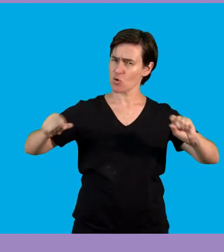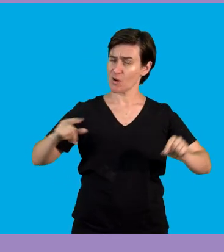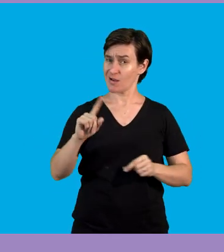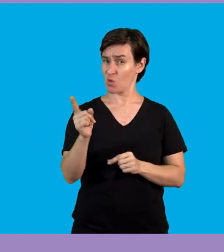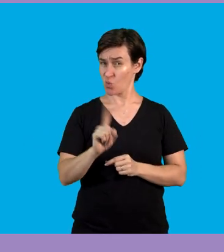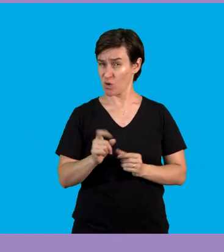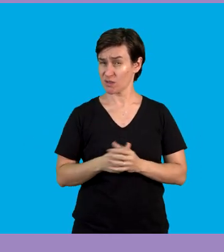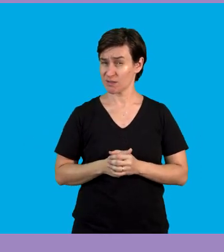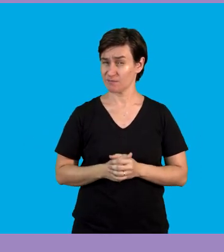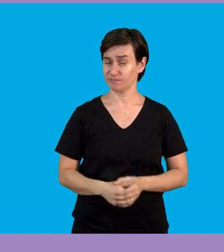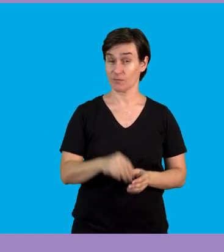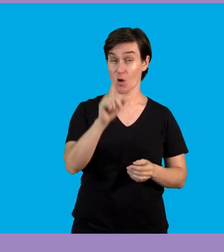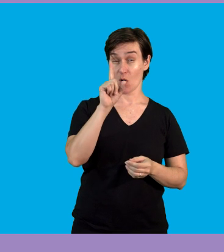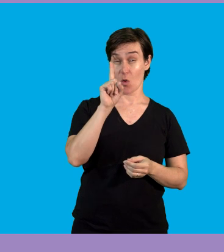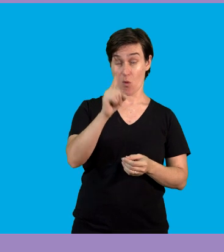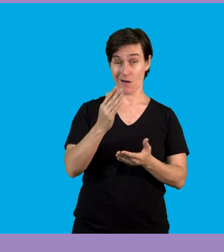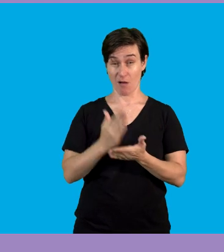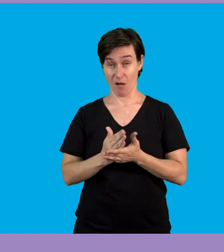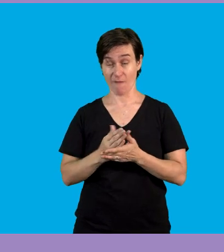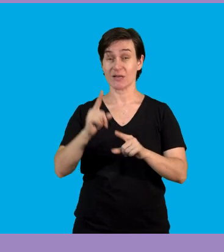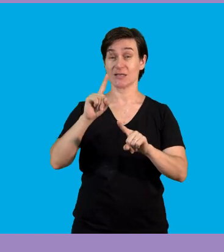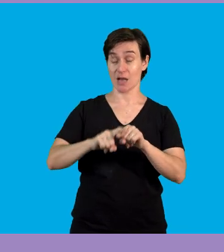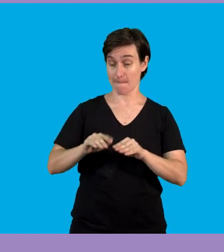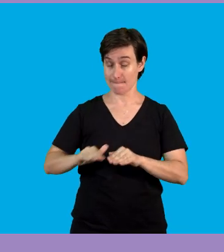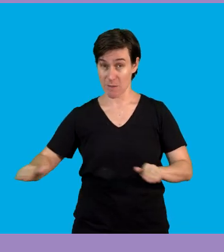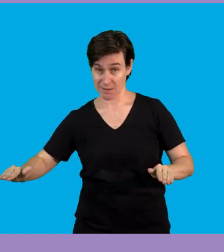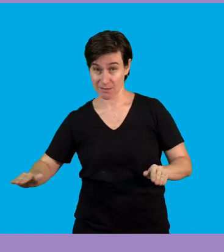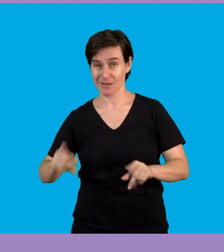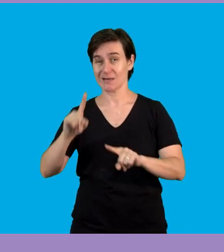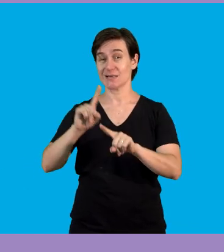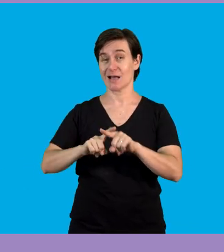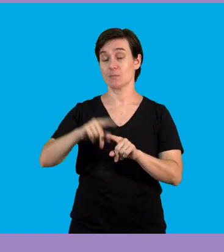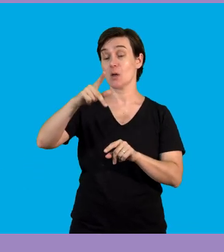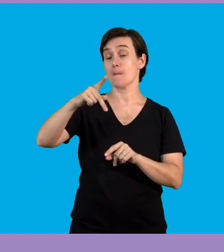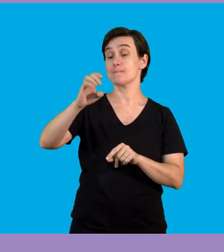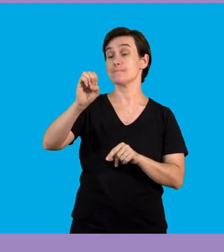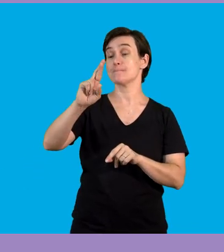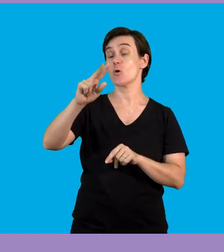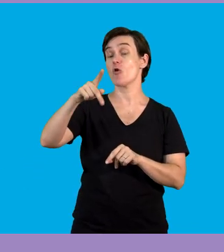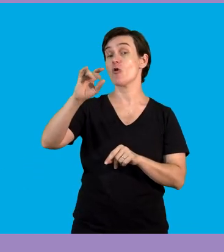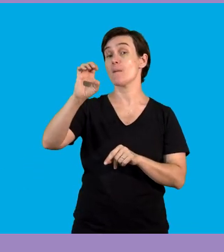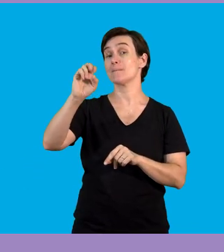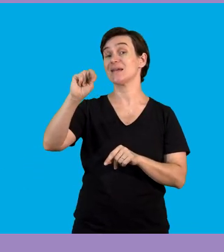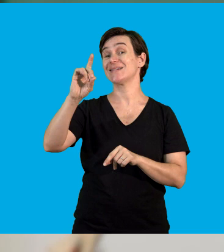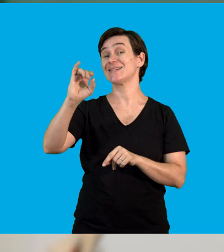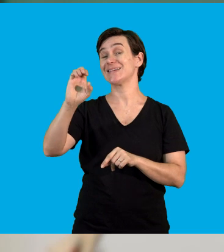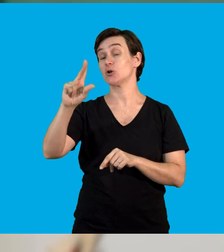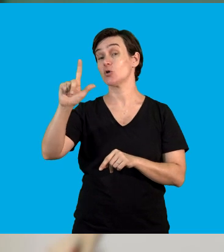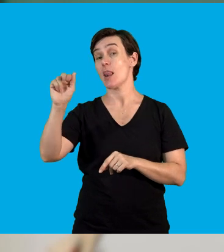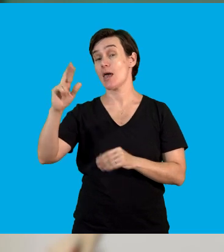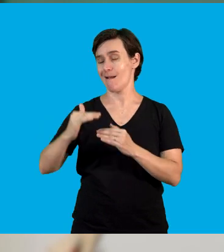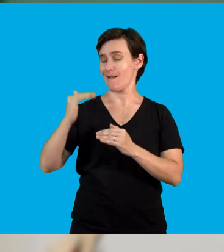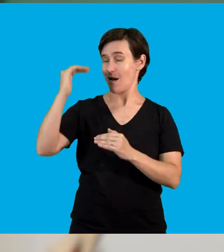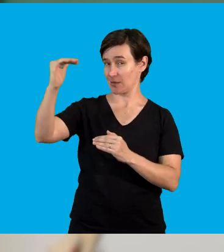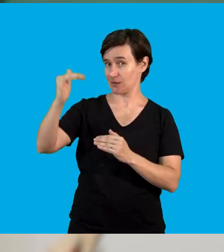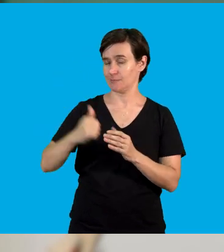triangle is 1/2 multiplied by the base multiplied by the perpendicular height.